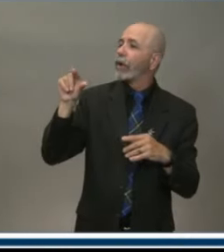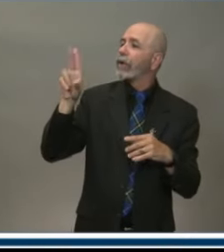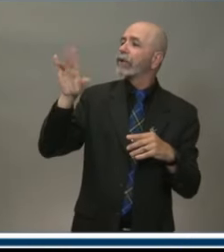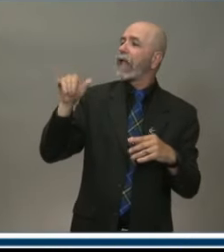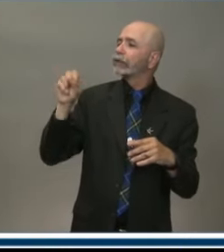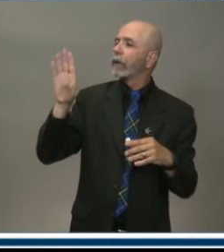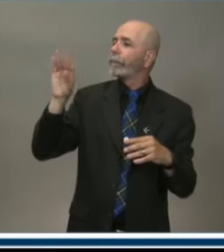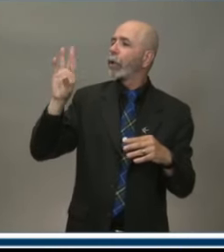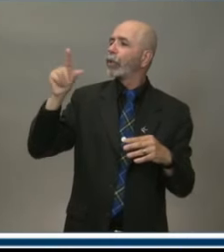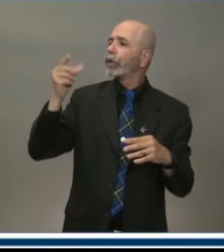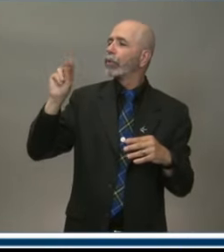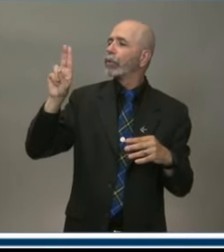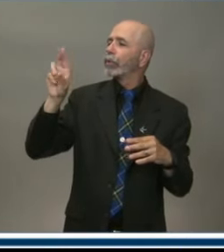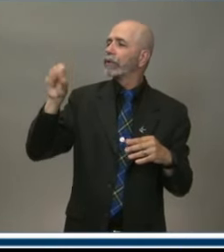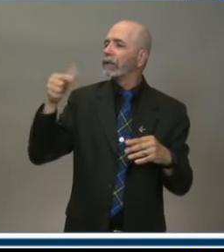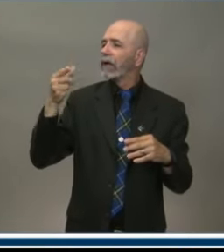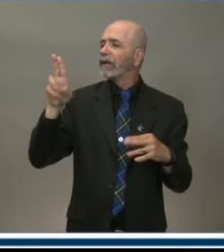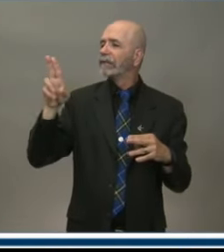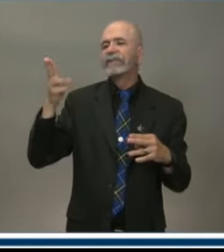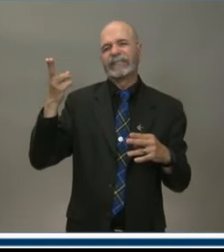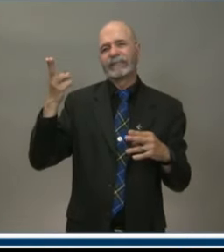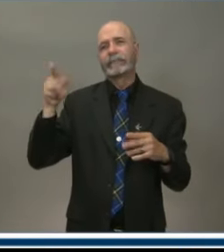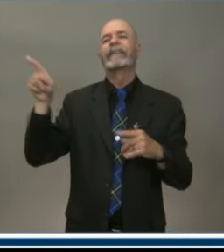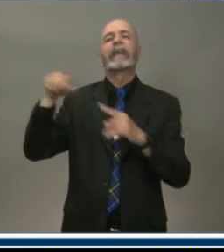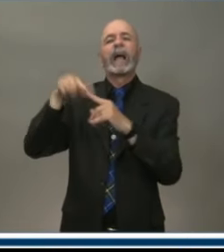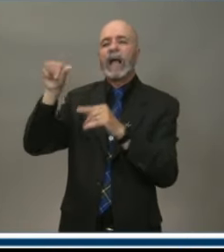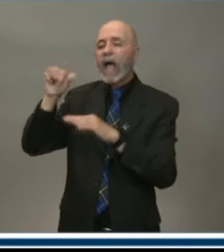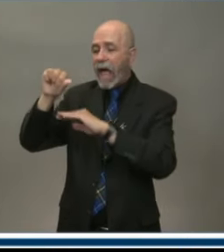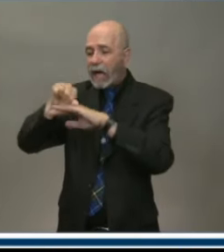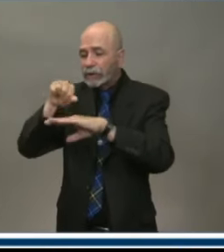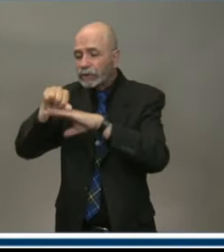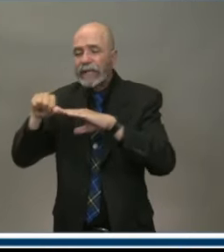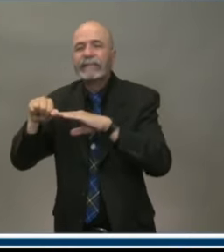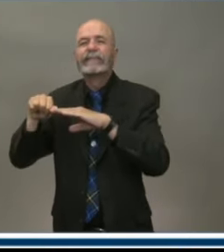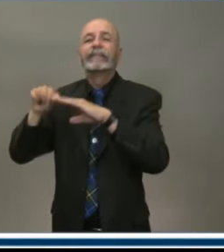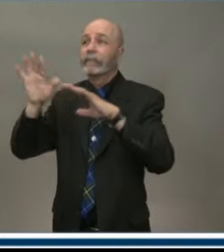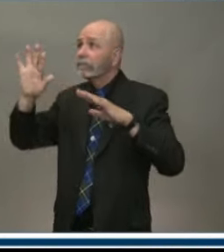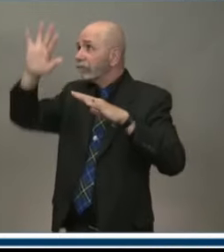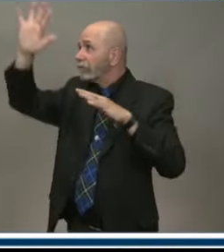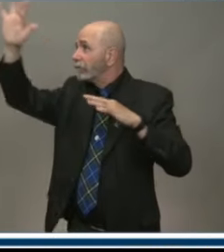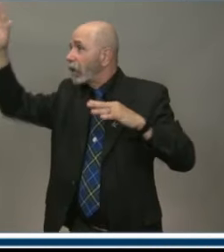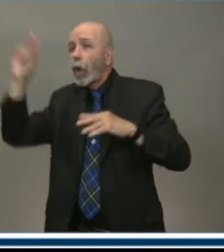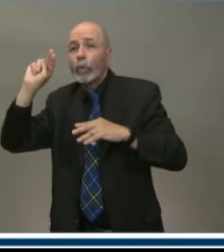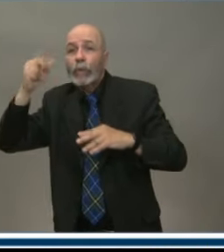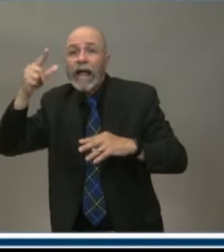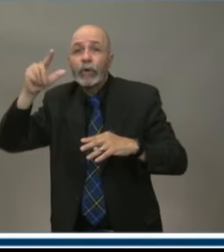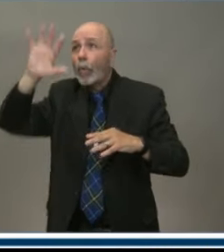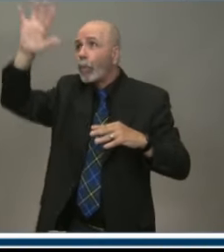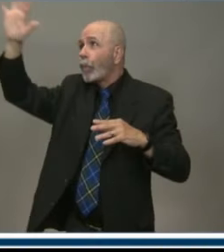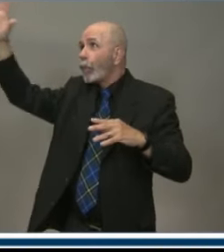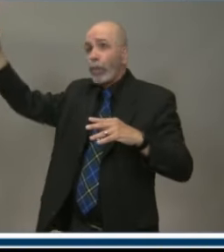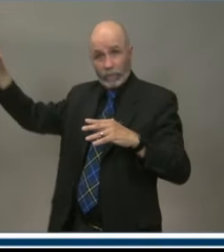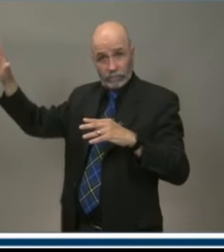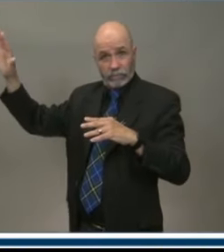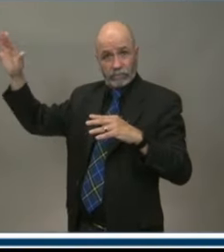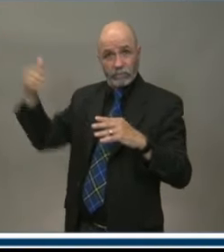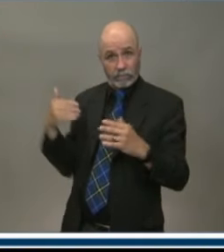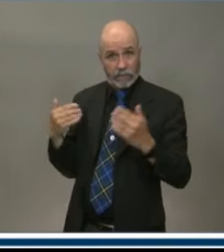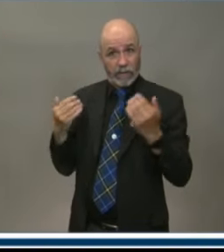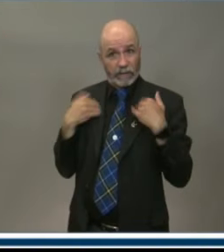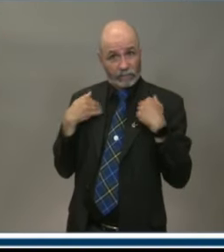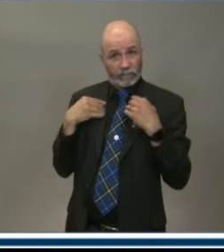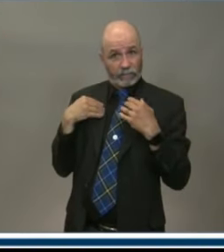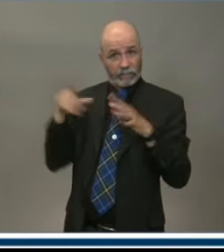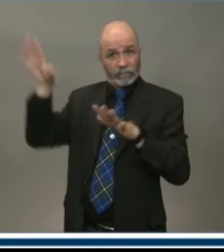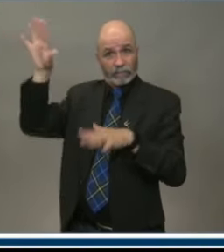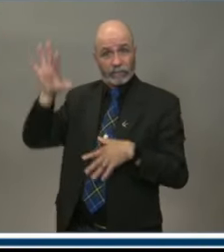actually clusters in some areas? We've had cases spread throughout in all our health zones, including